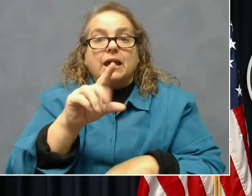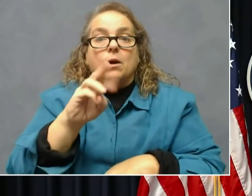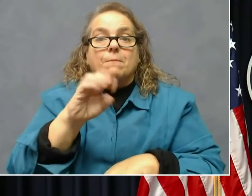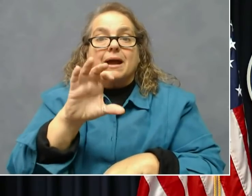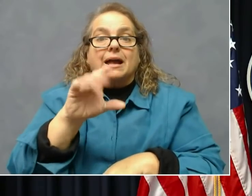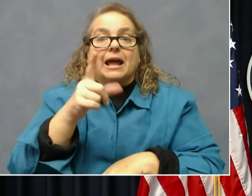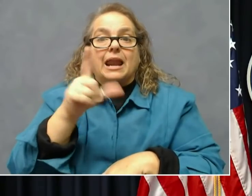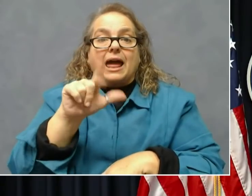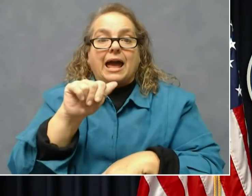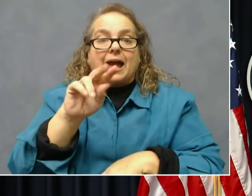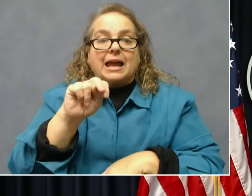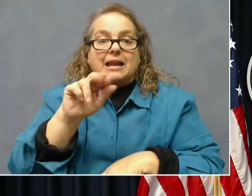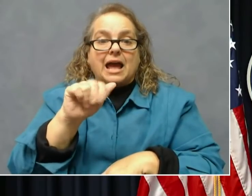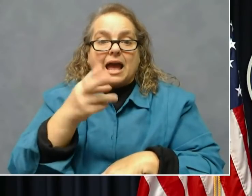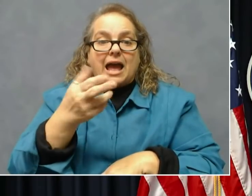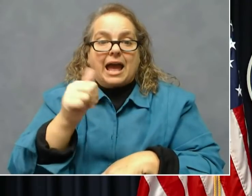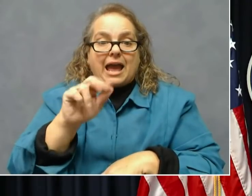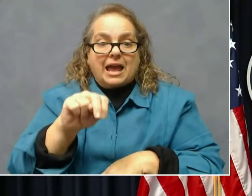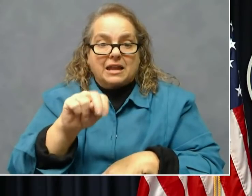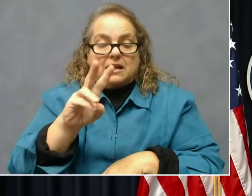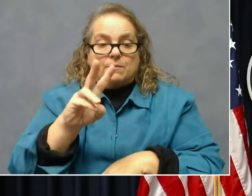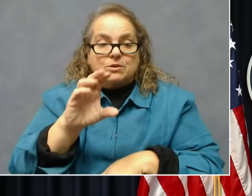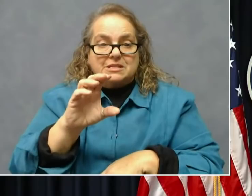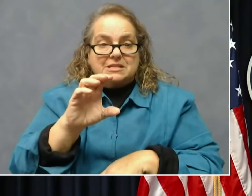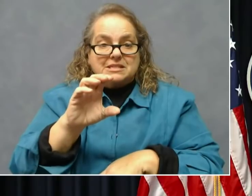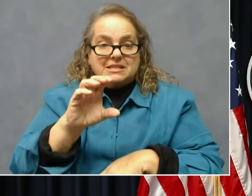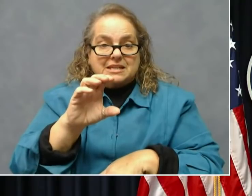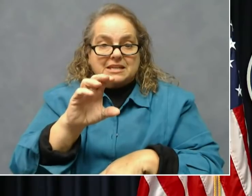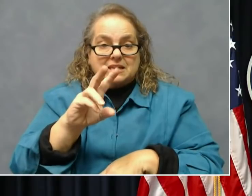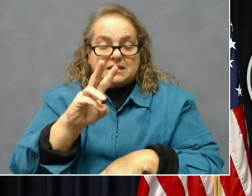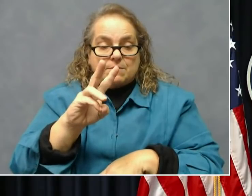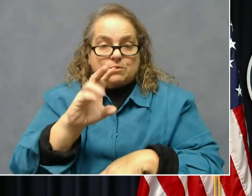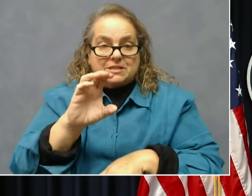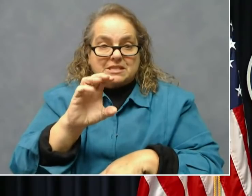WCHS ABC 8.